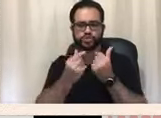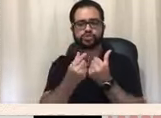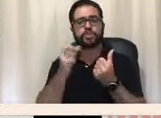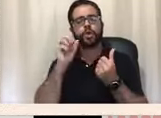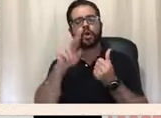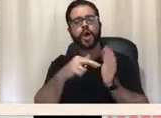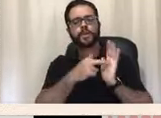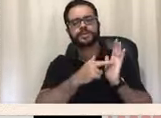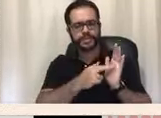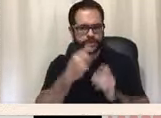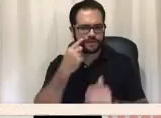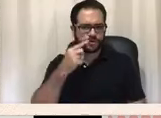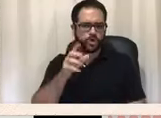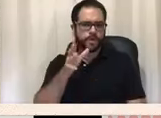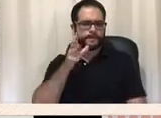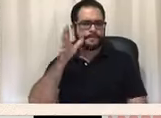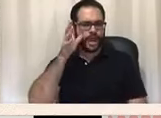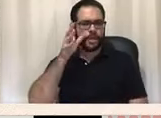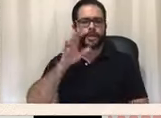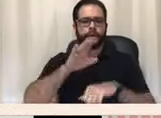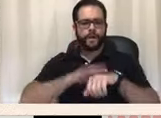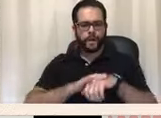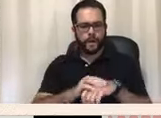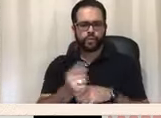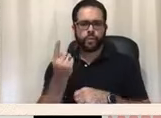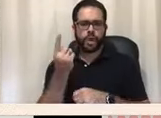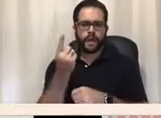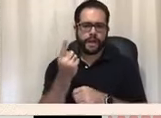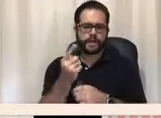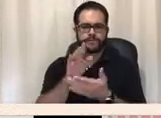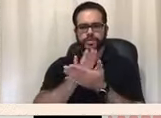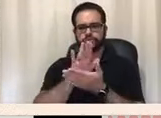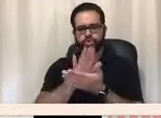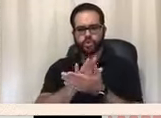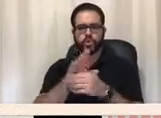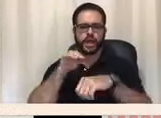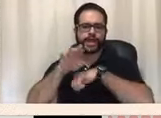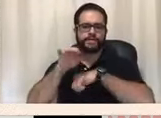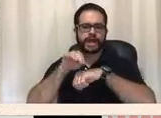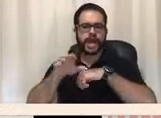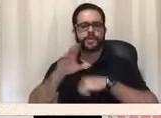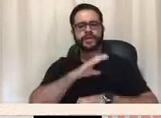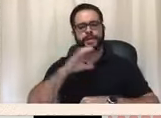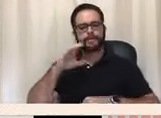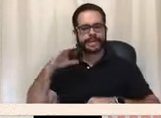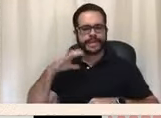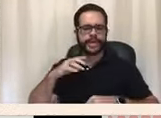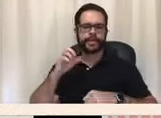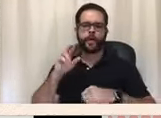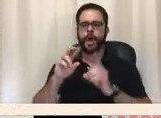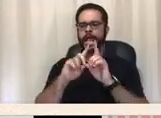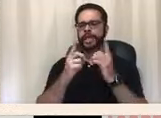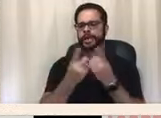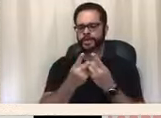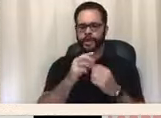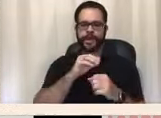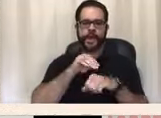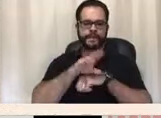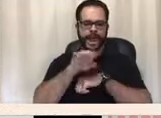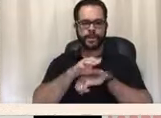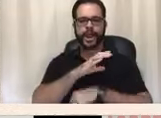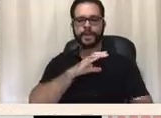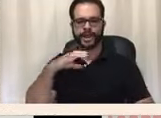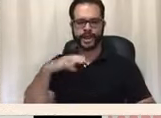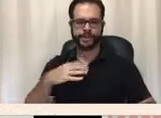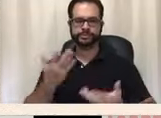parent on one of the school advisory committees or the district advisory committees. So